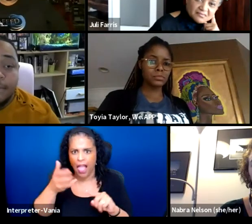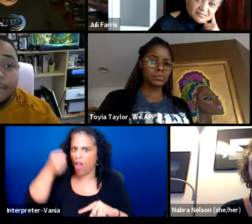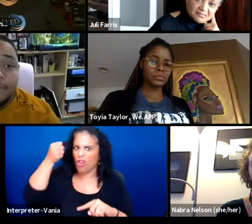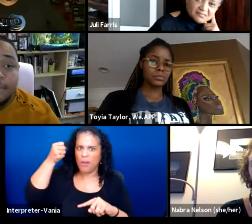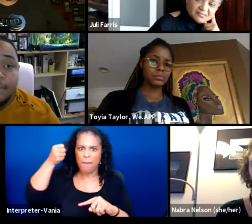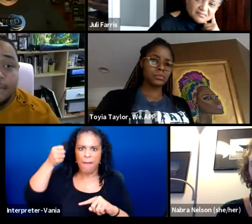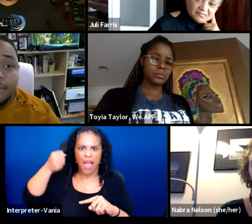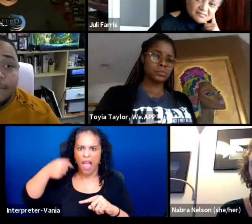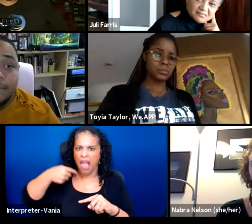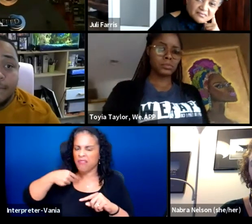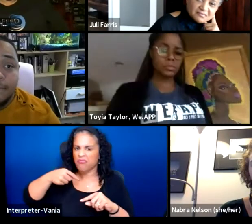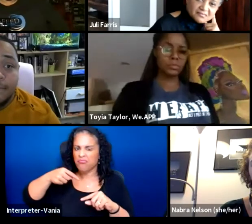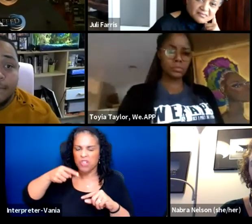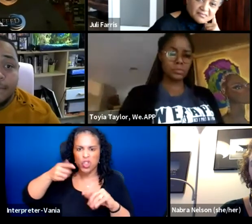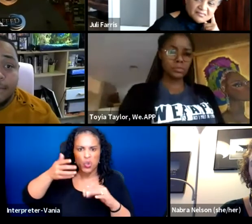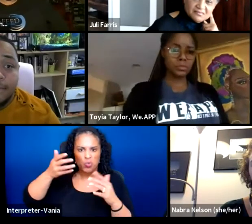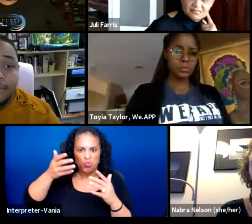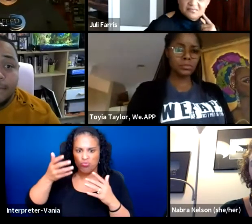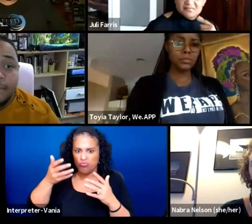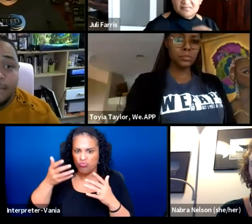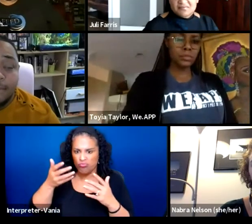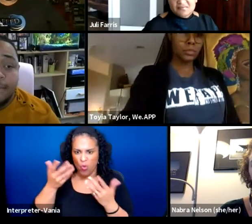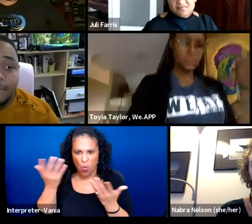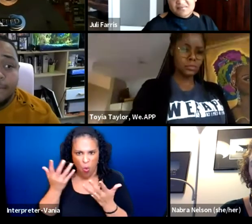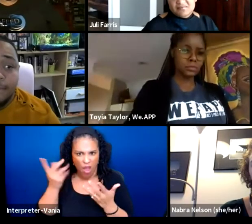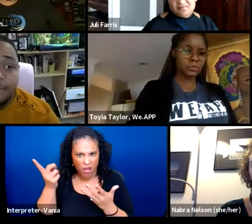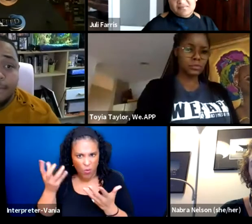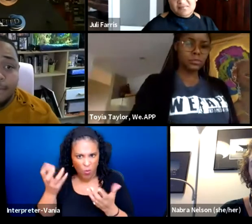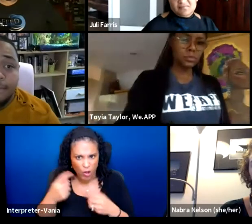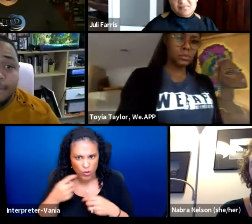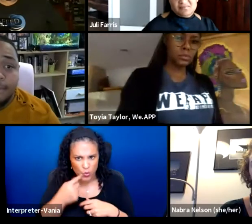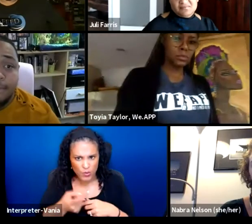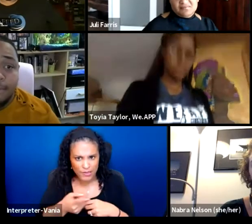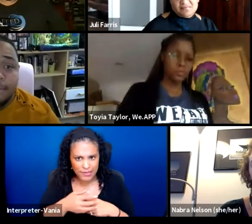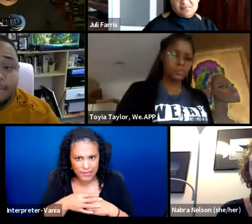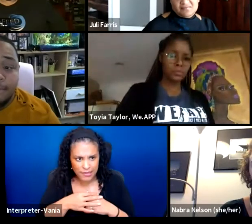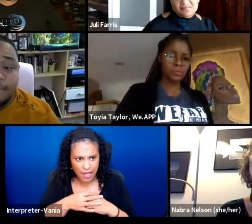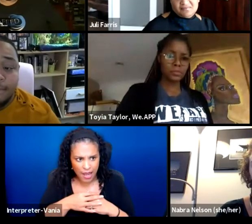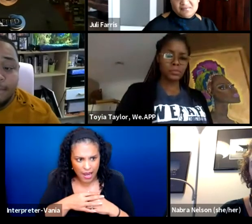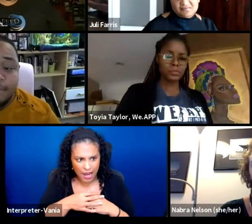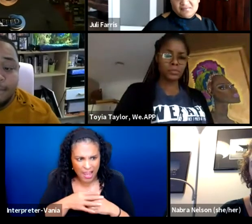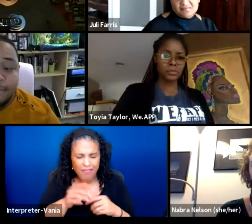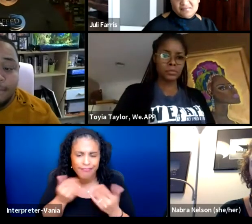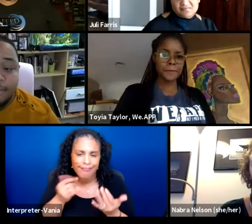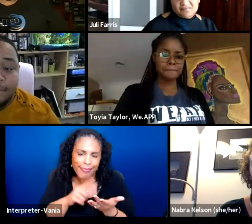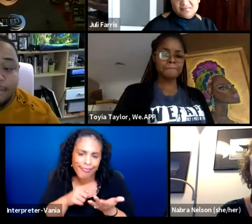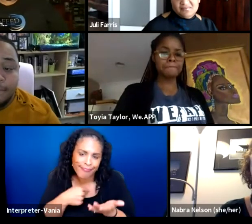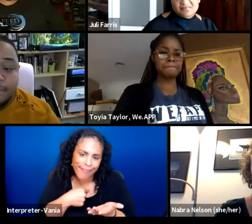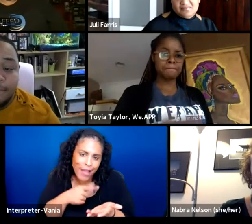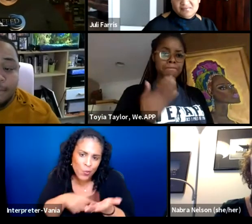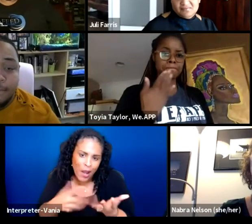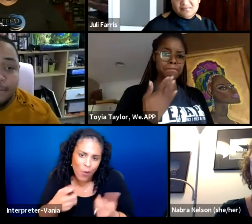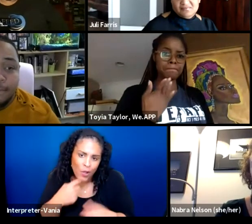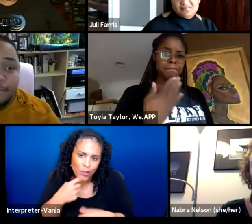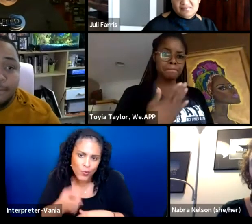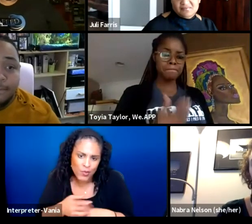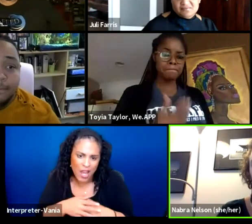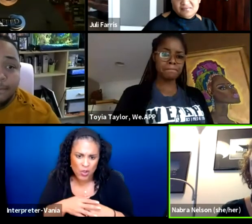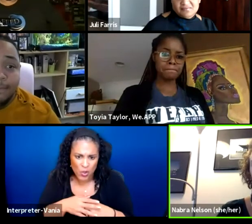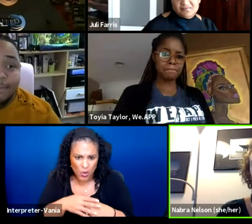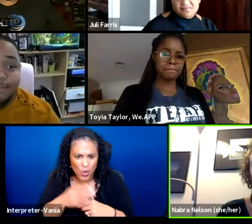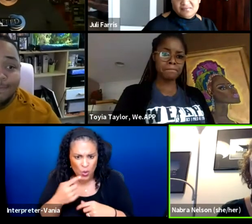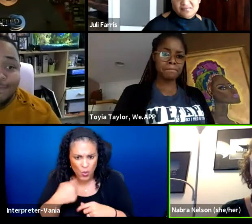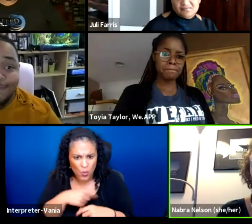just, it's authentic. And that's what I want to say. We need to